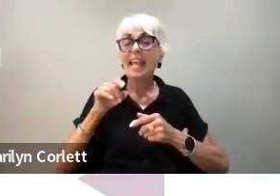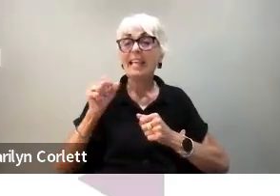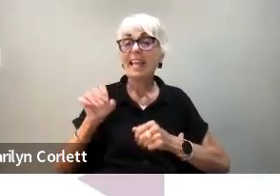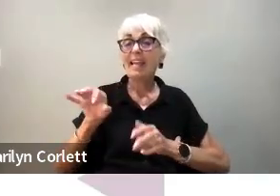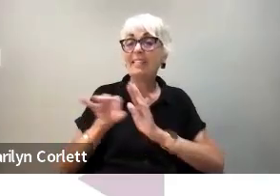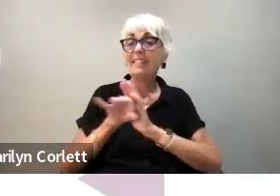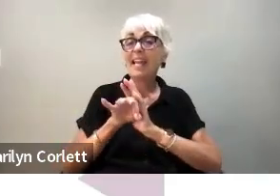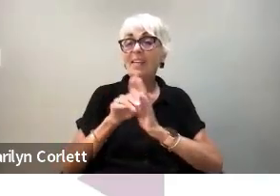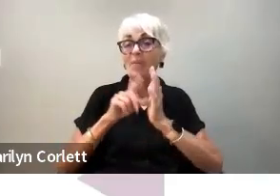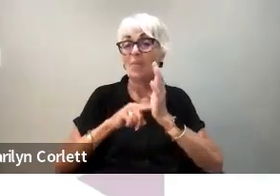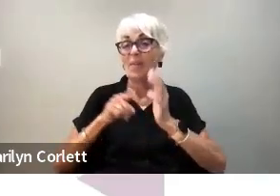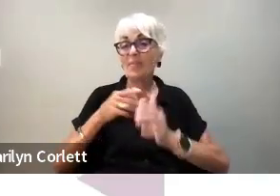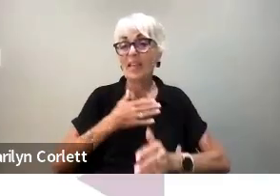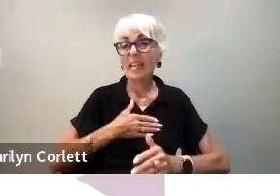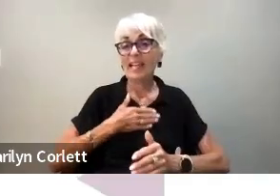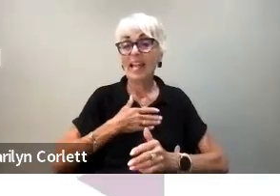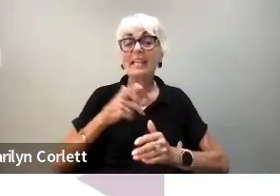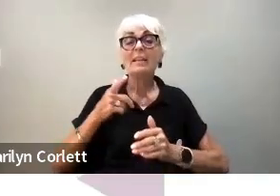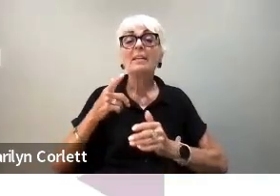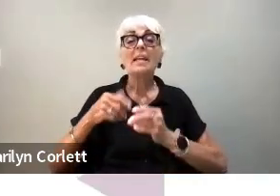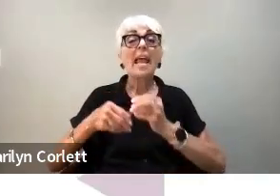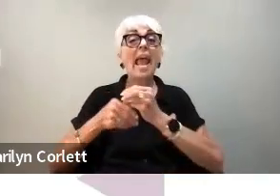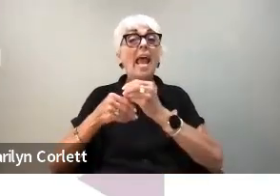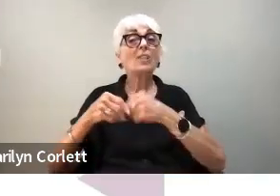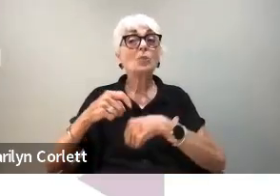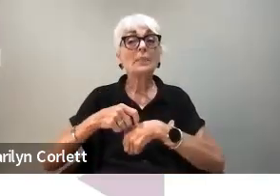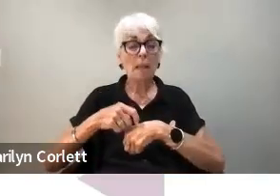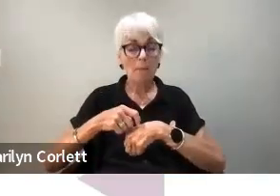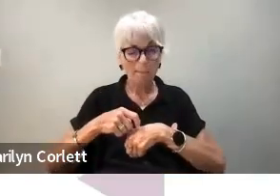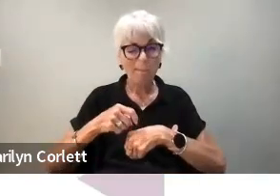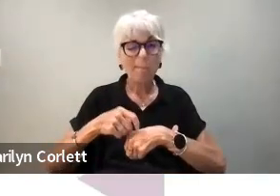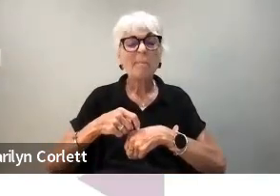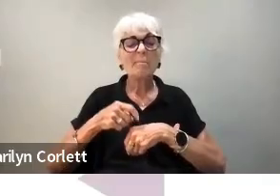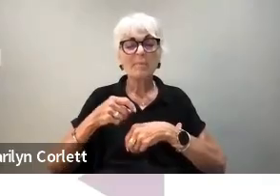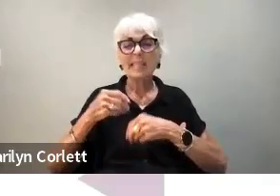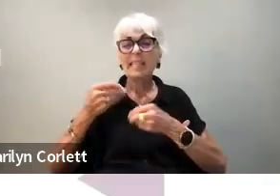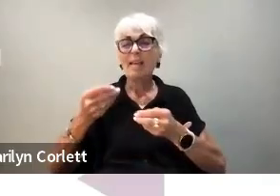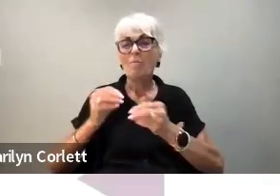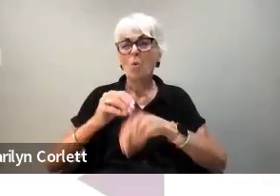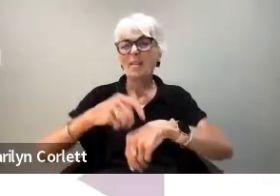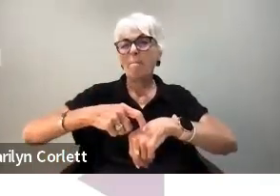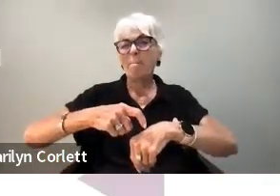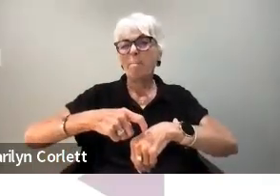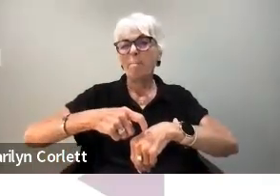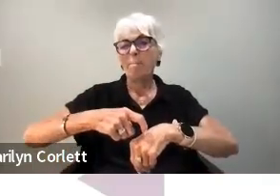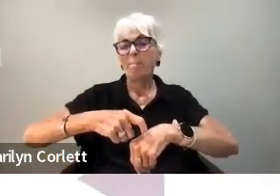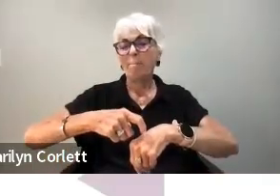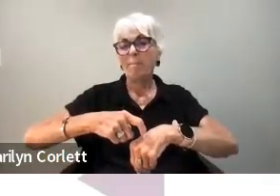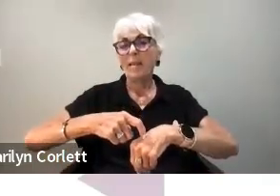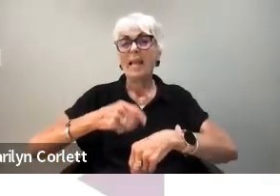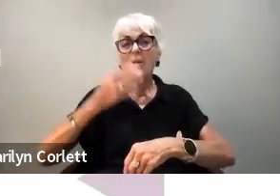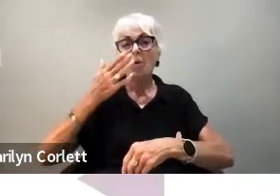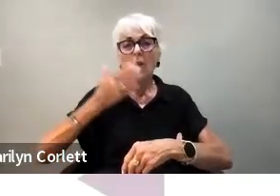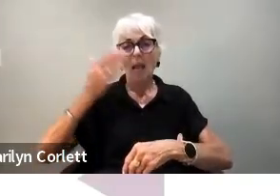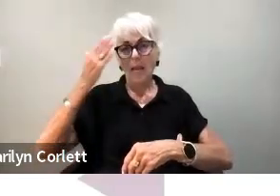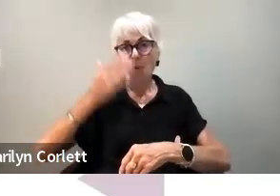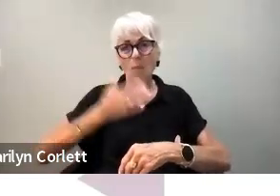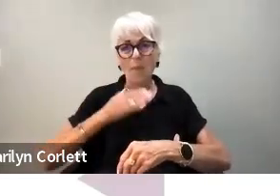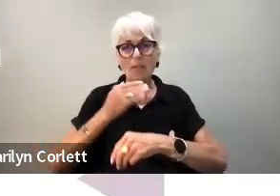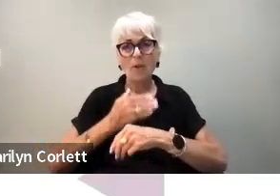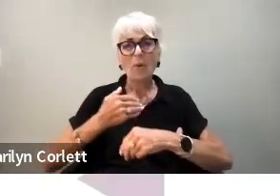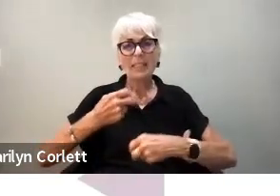like. Give extra time for kiddos. I know my daughter has a really difficult